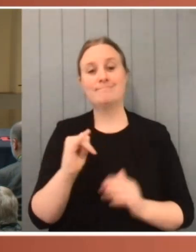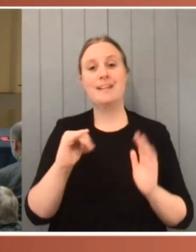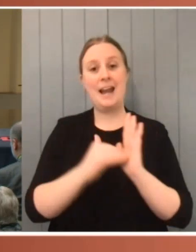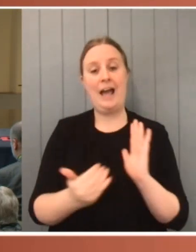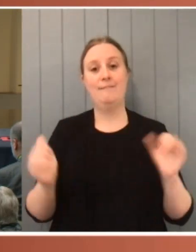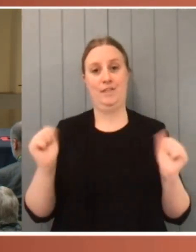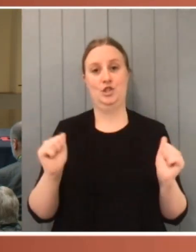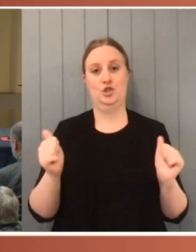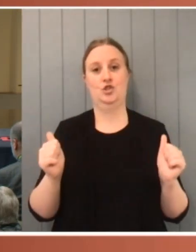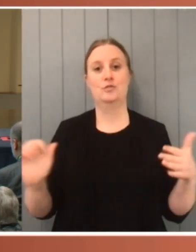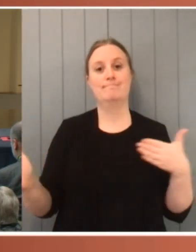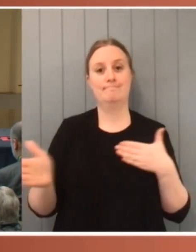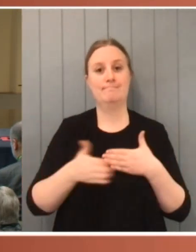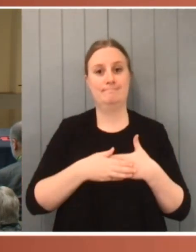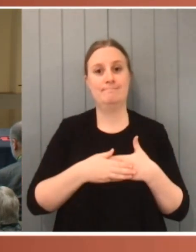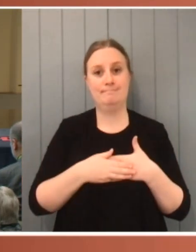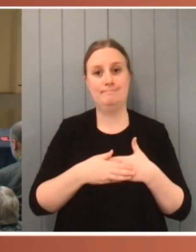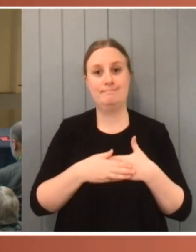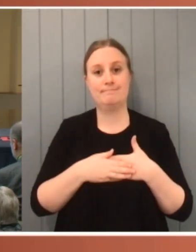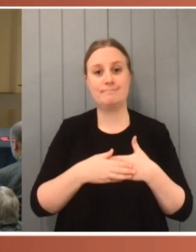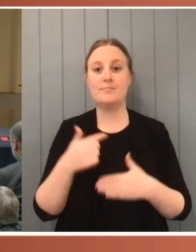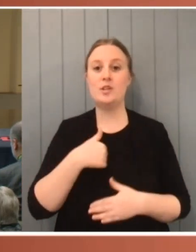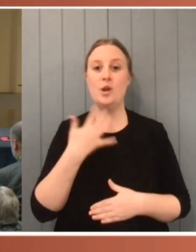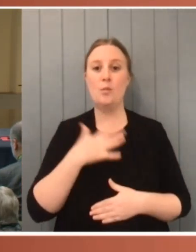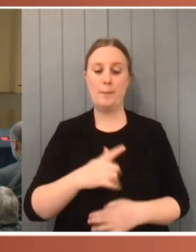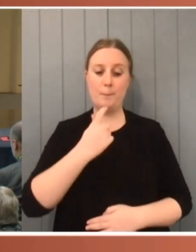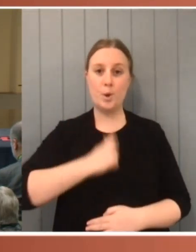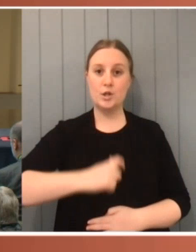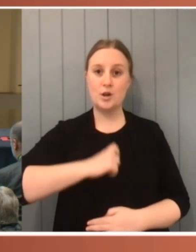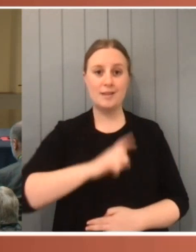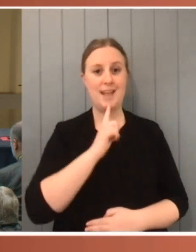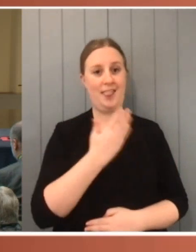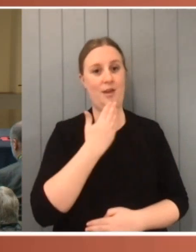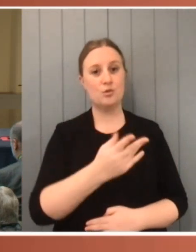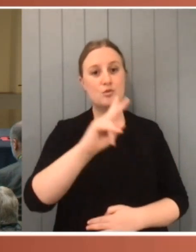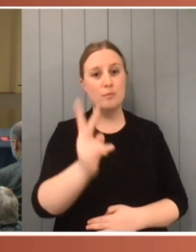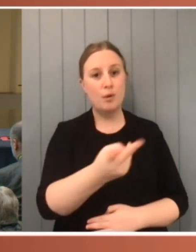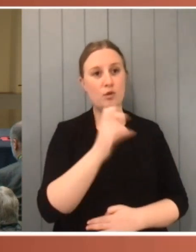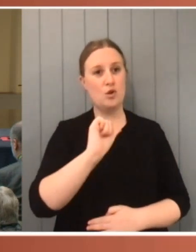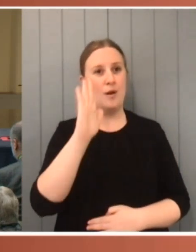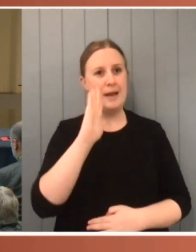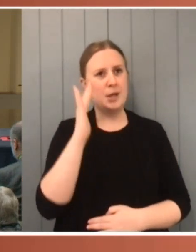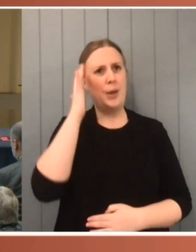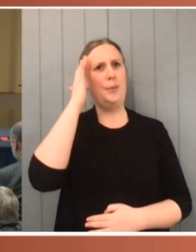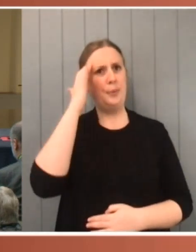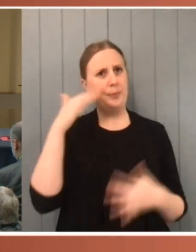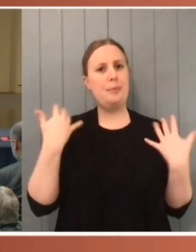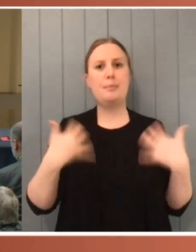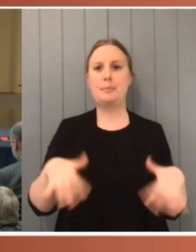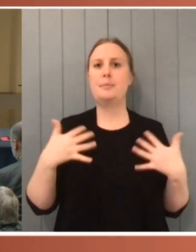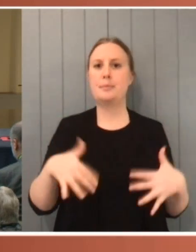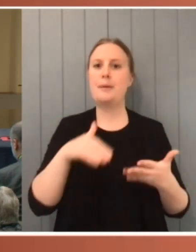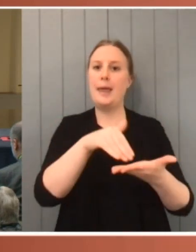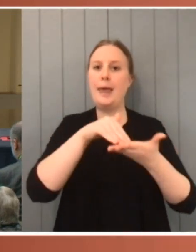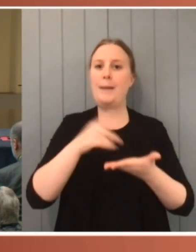would like to give a great personal thanks to you both for such a thought-provoking lecture, helping us commemorate 100